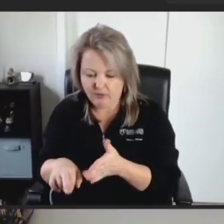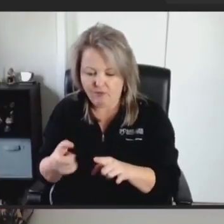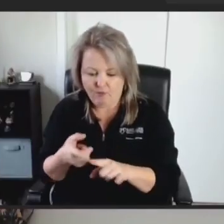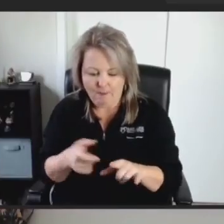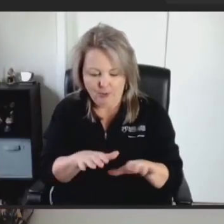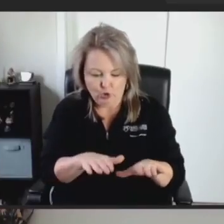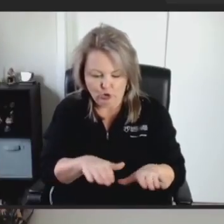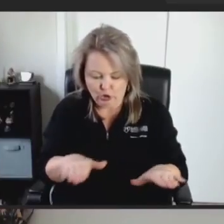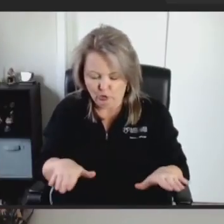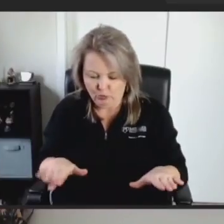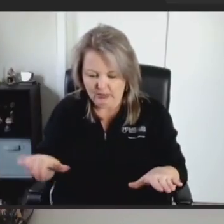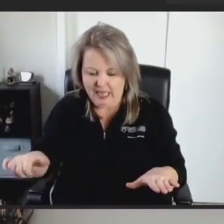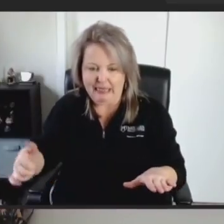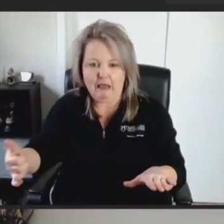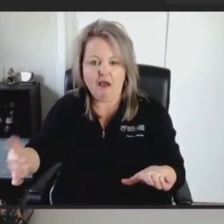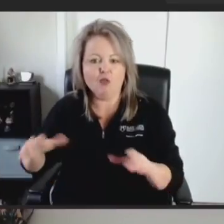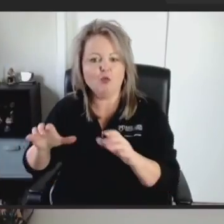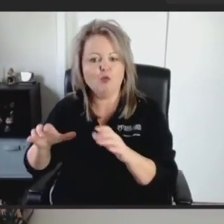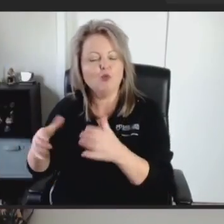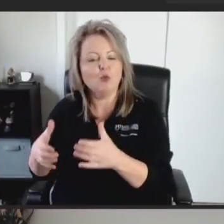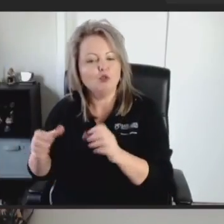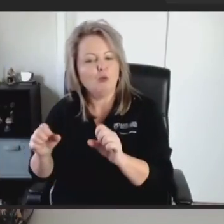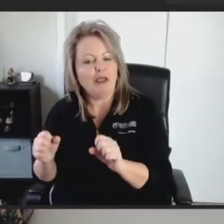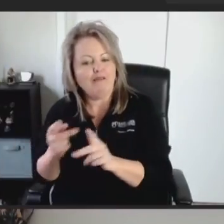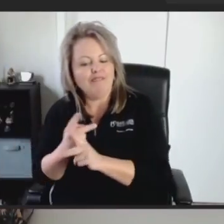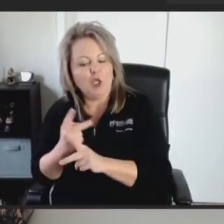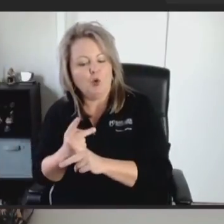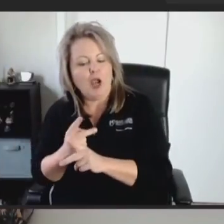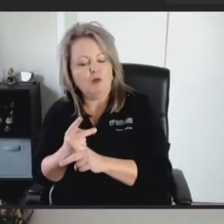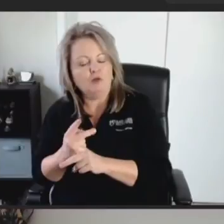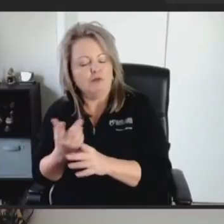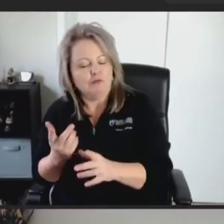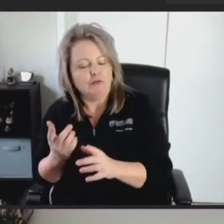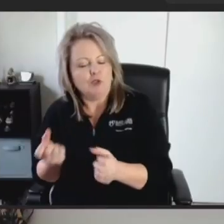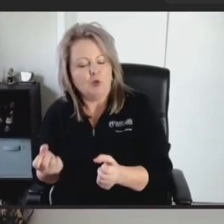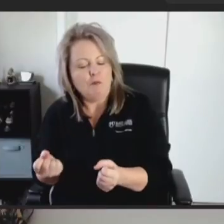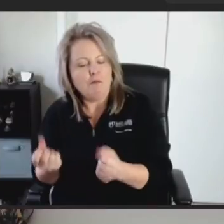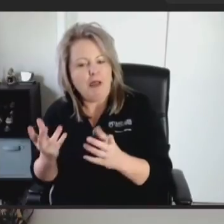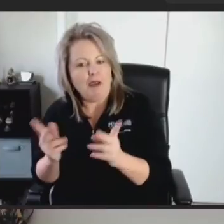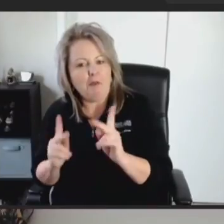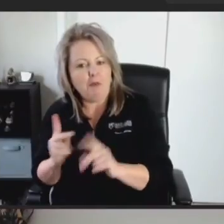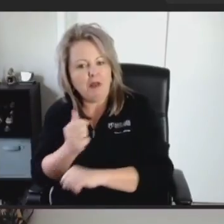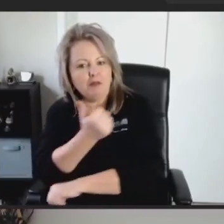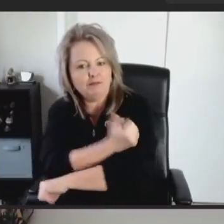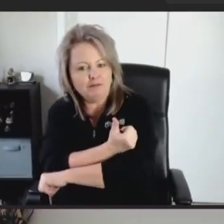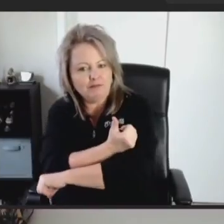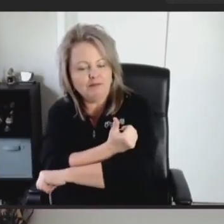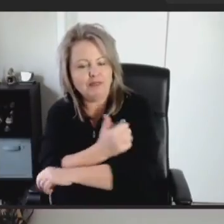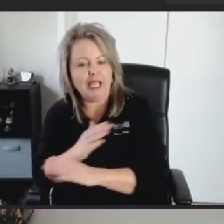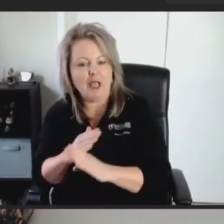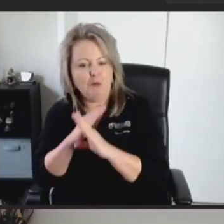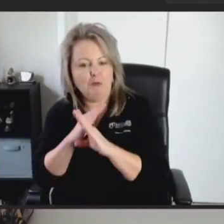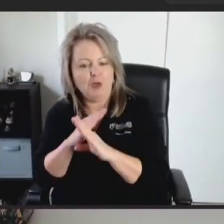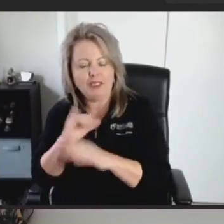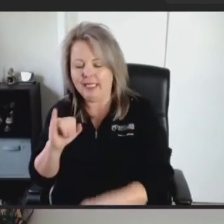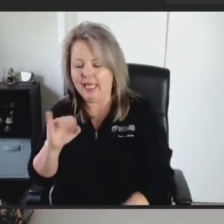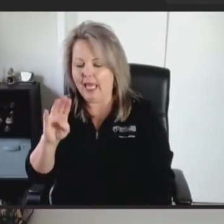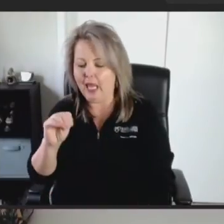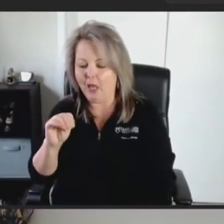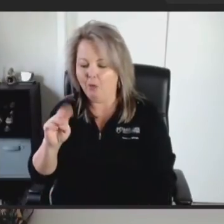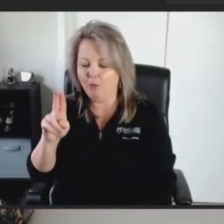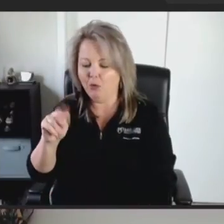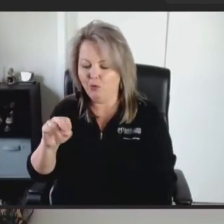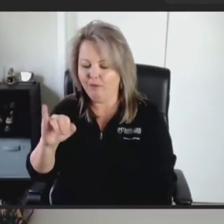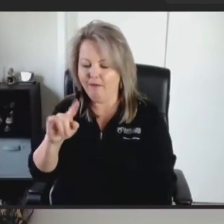other subpopulations, so we can get as many people immunized as possible. Once again, I want to point out, and this has